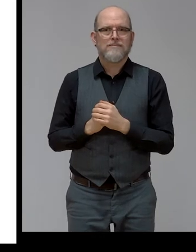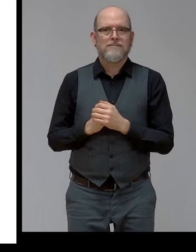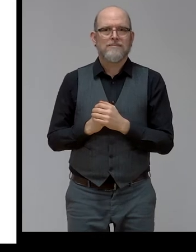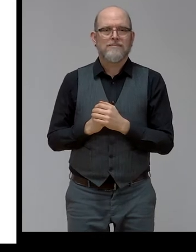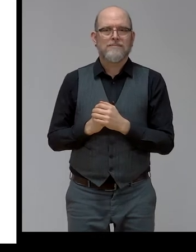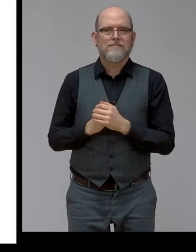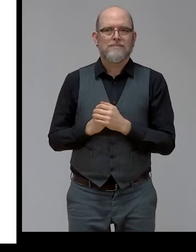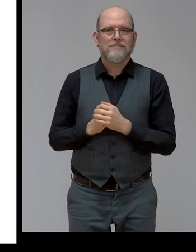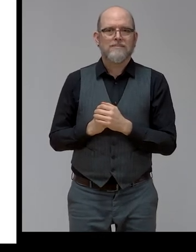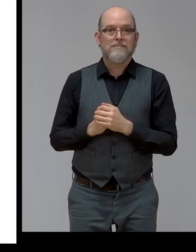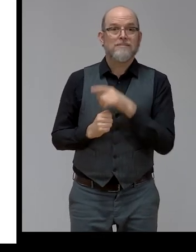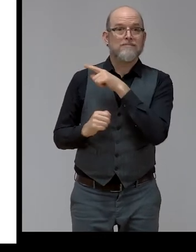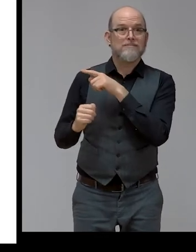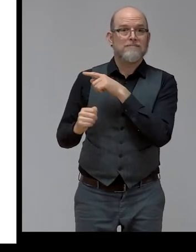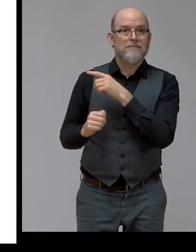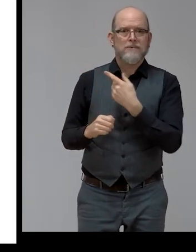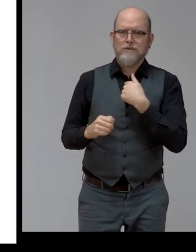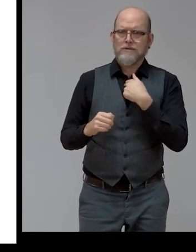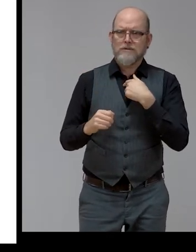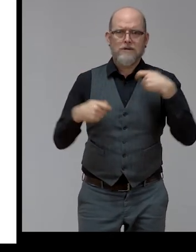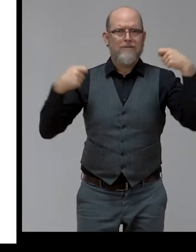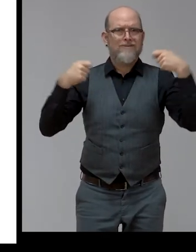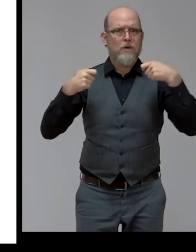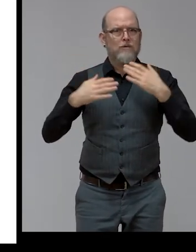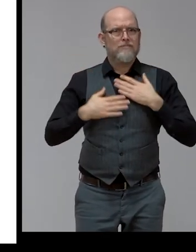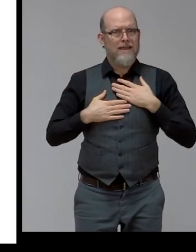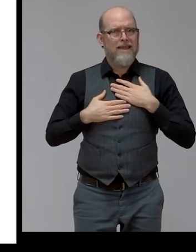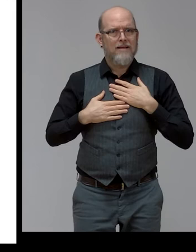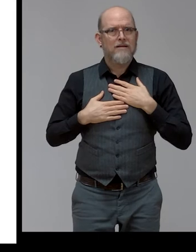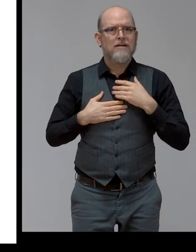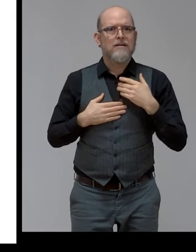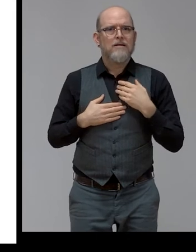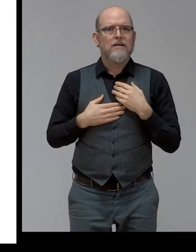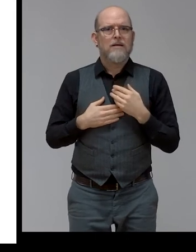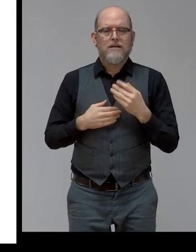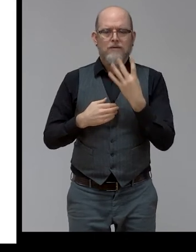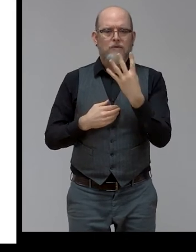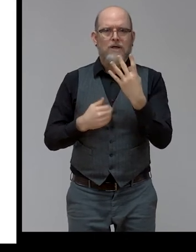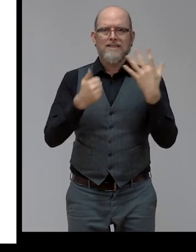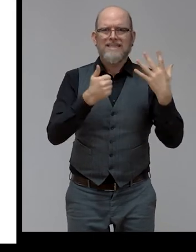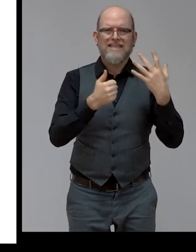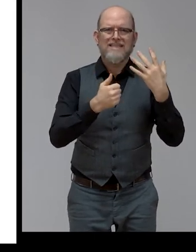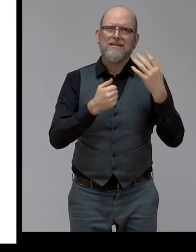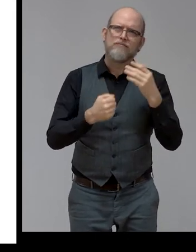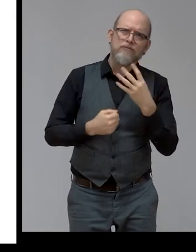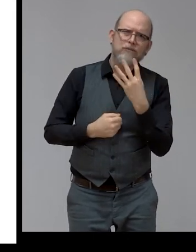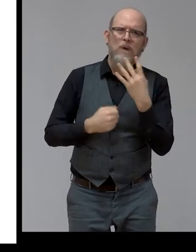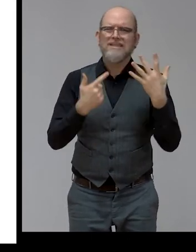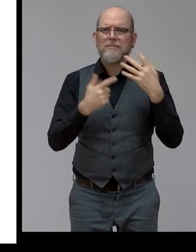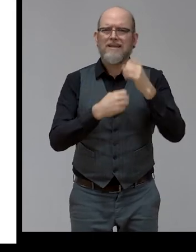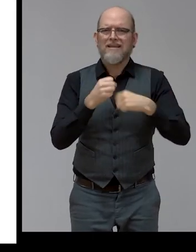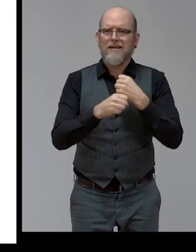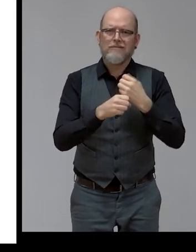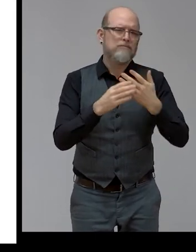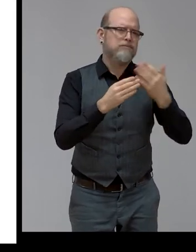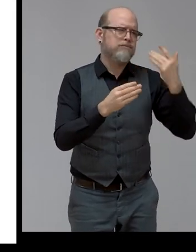So Sabanci Foundation is 46 years old. Actually, it's 47 almost. And as Letizia said,